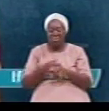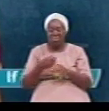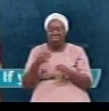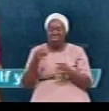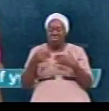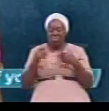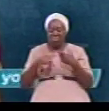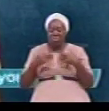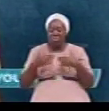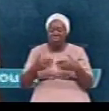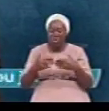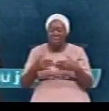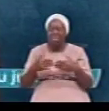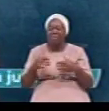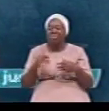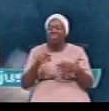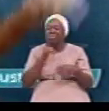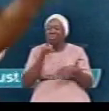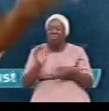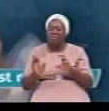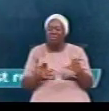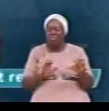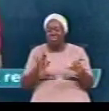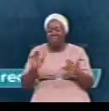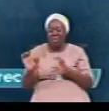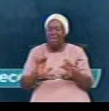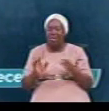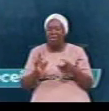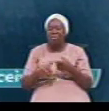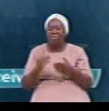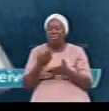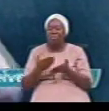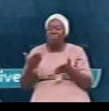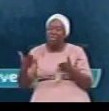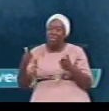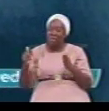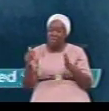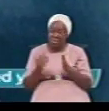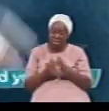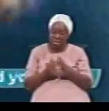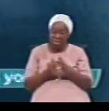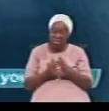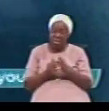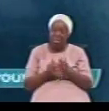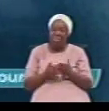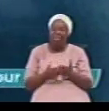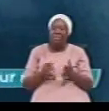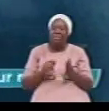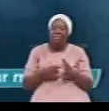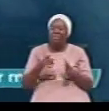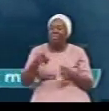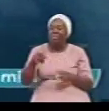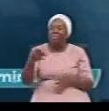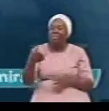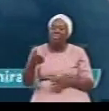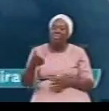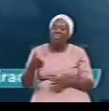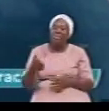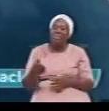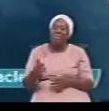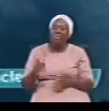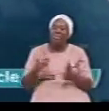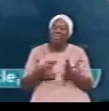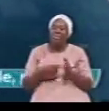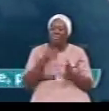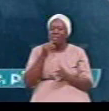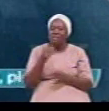I was allergic to. And yeah, the things that I was relying on, this is a nasal spray. And this is